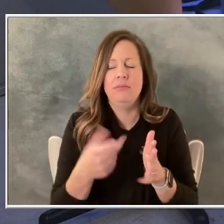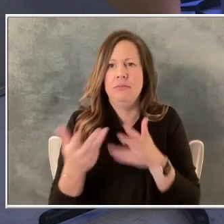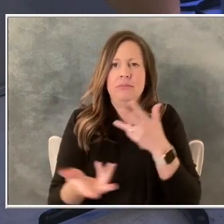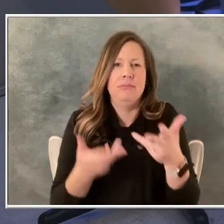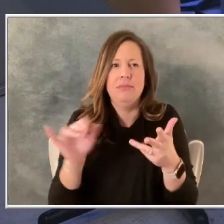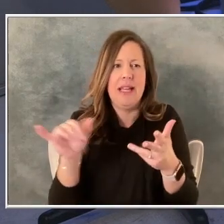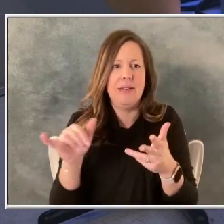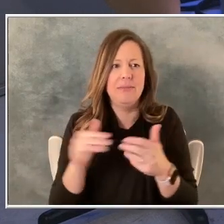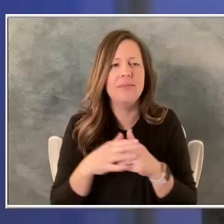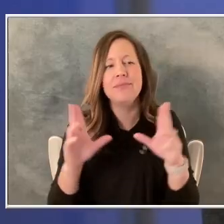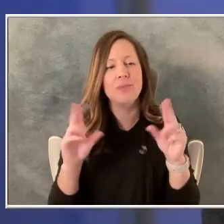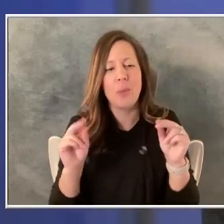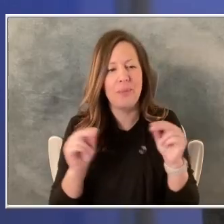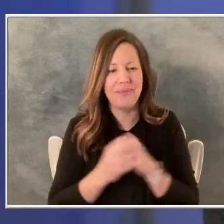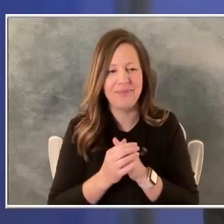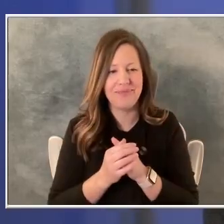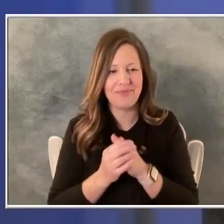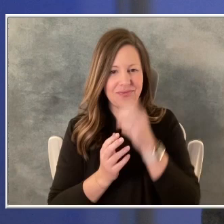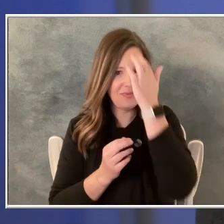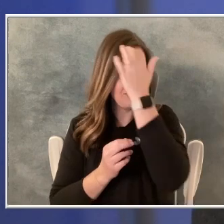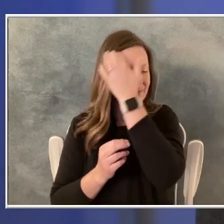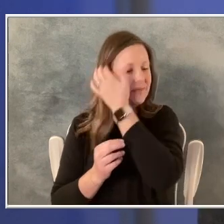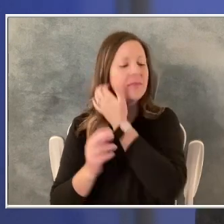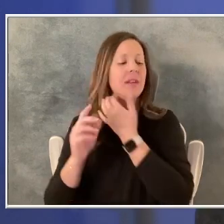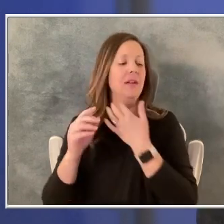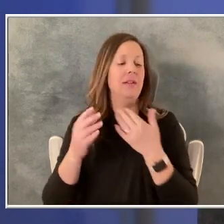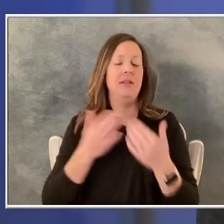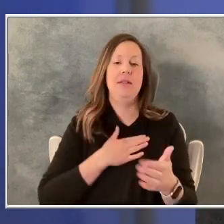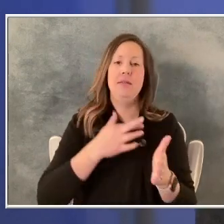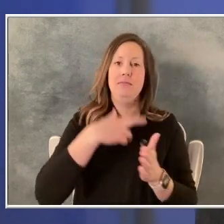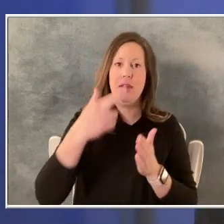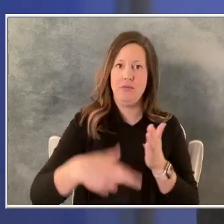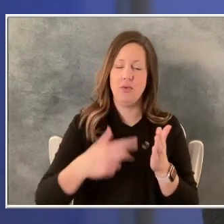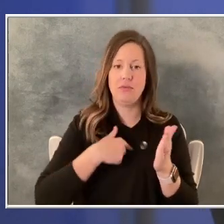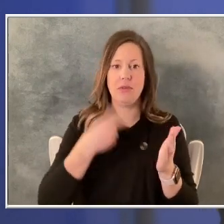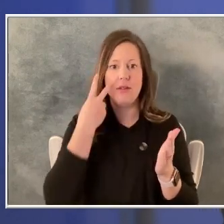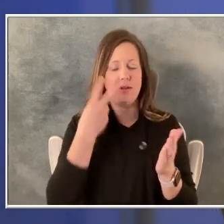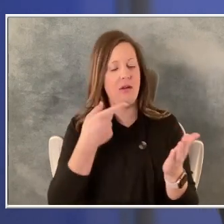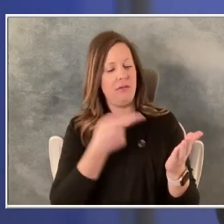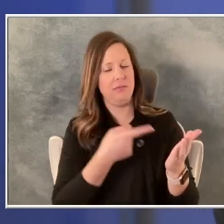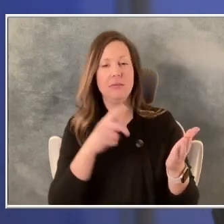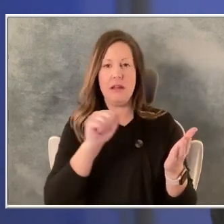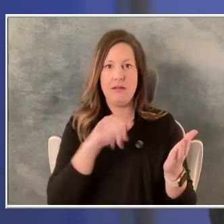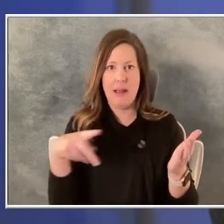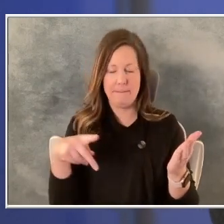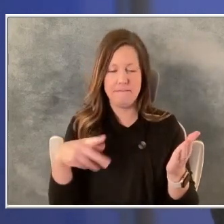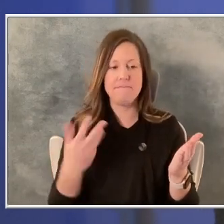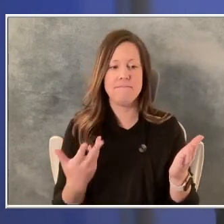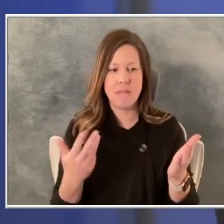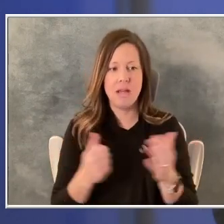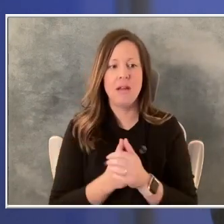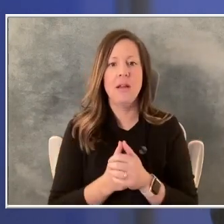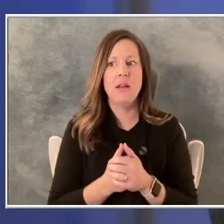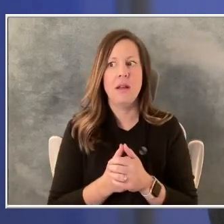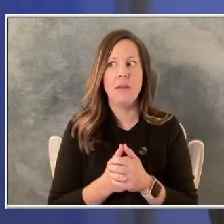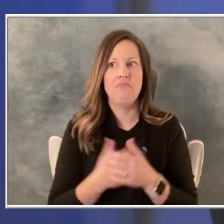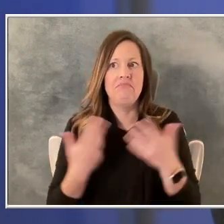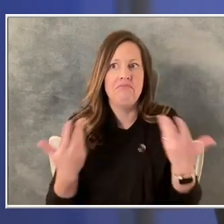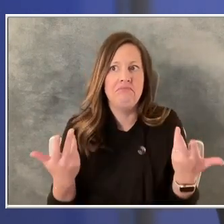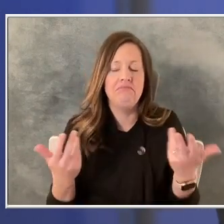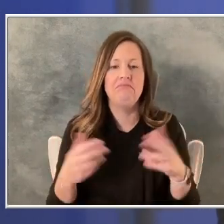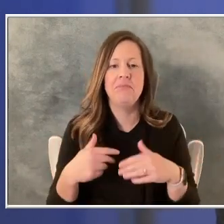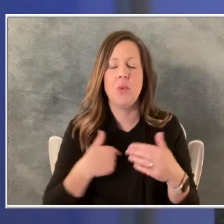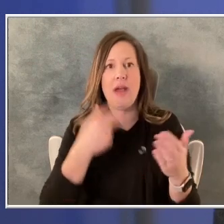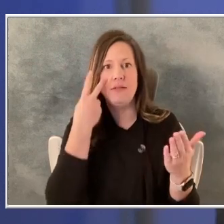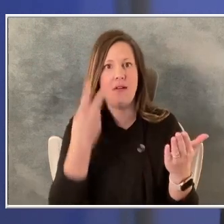No, so when I first got the results, they come in on the app. So I hadn't talked to a doctor or anything, and I saw those results. And so what